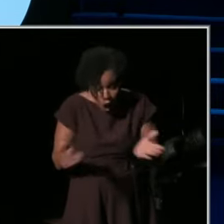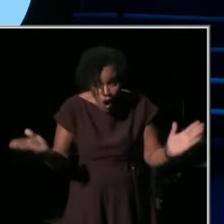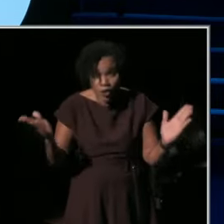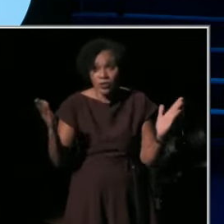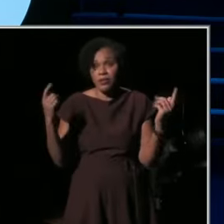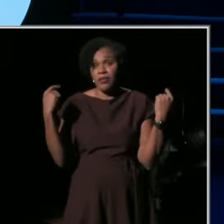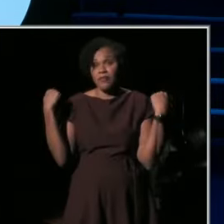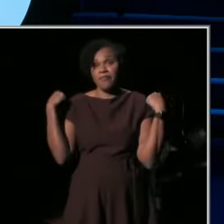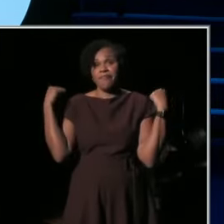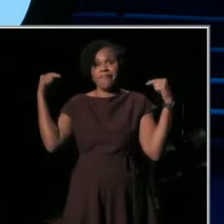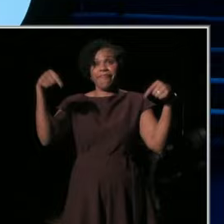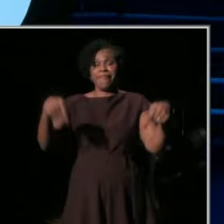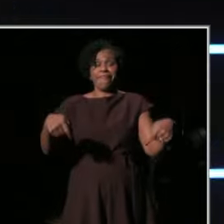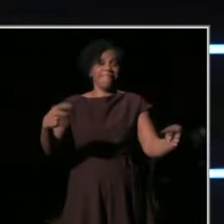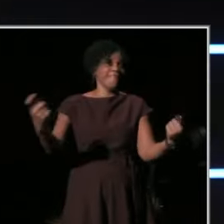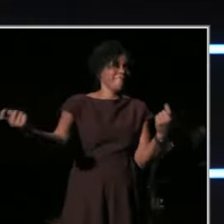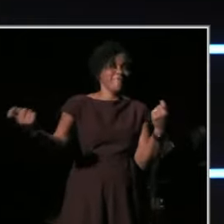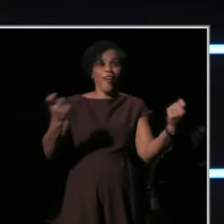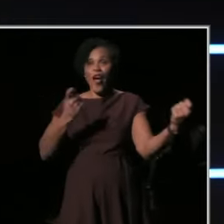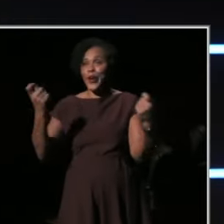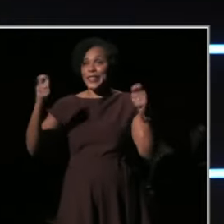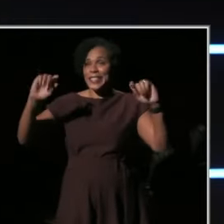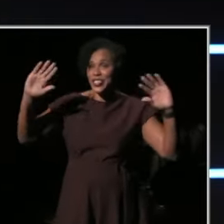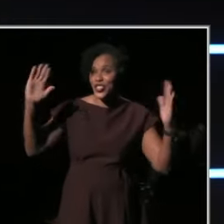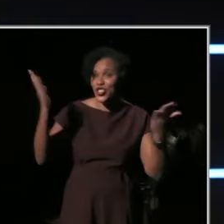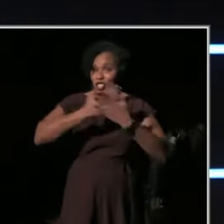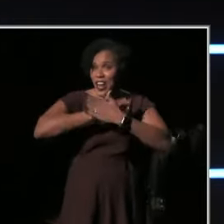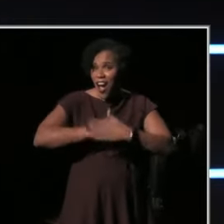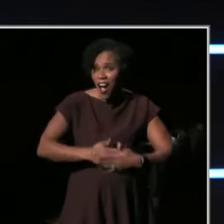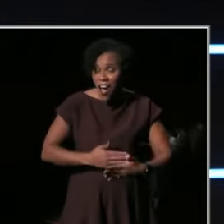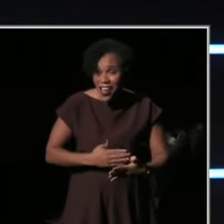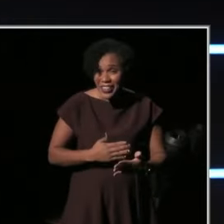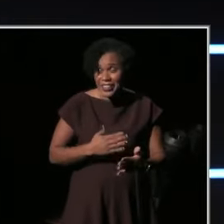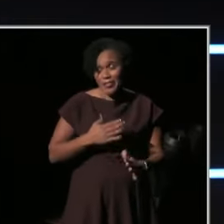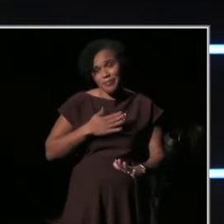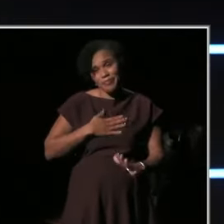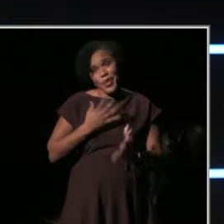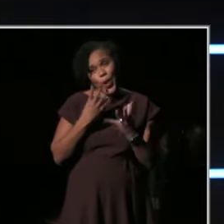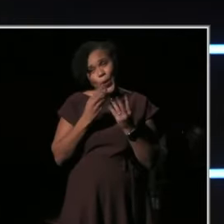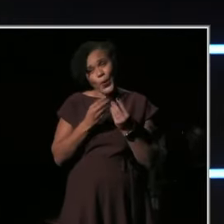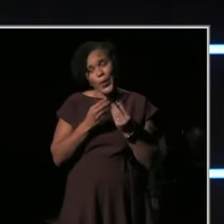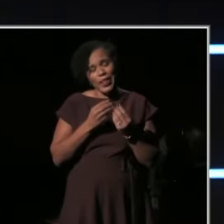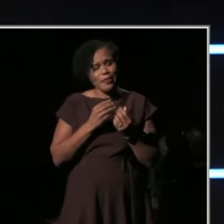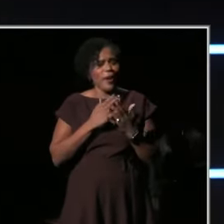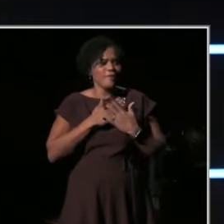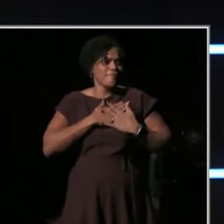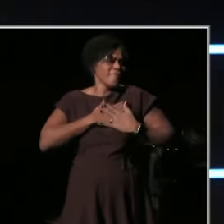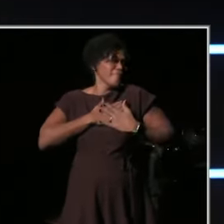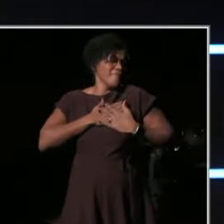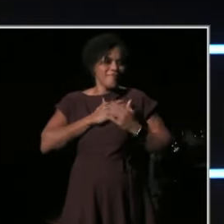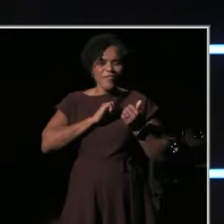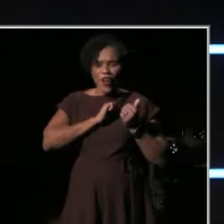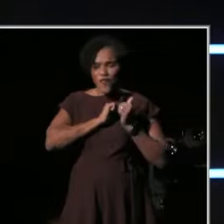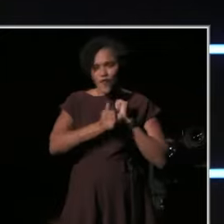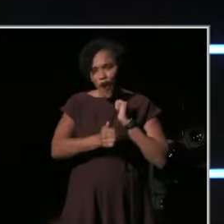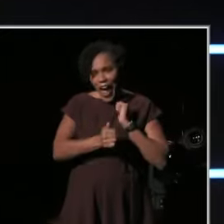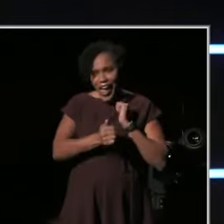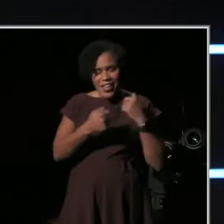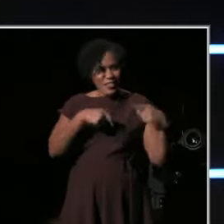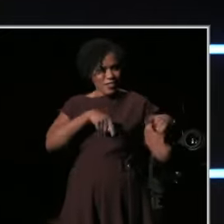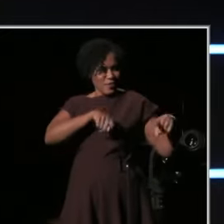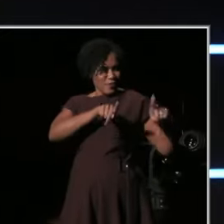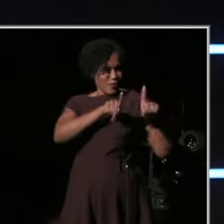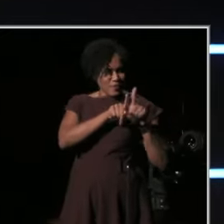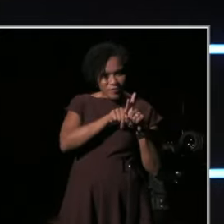be hosting tonight with my dear friend and